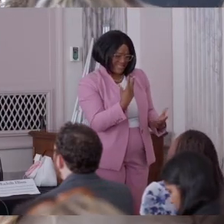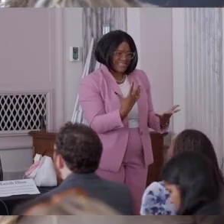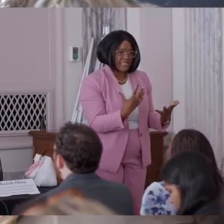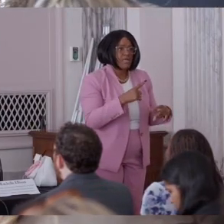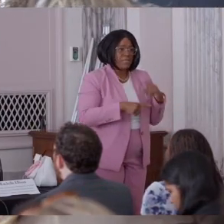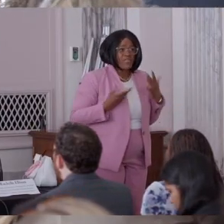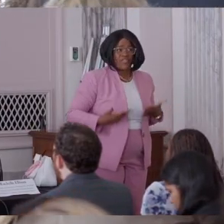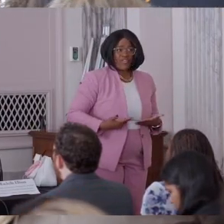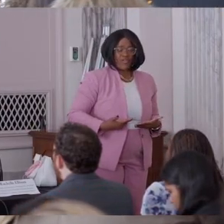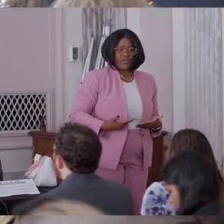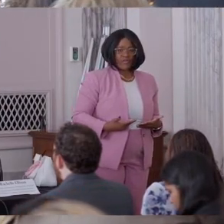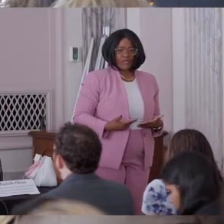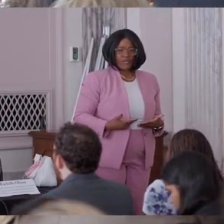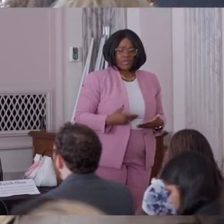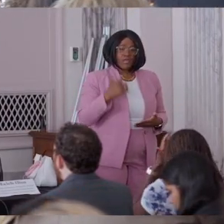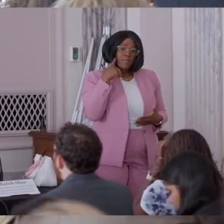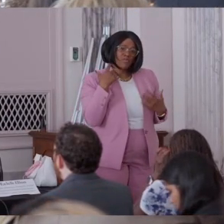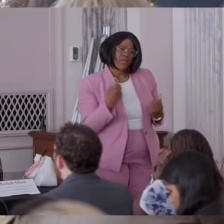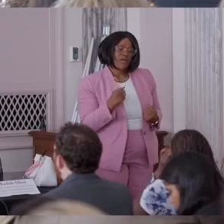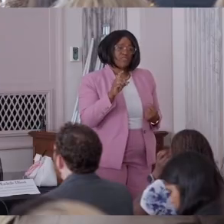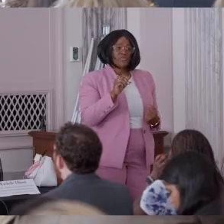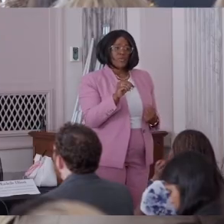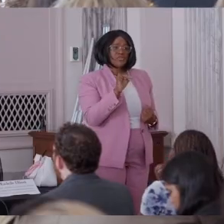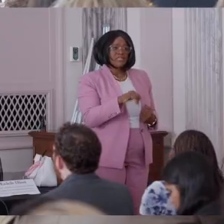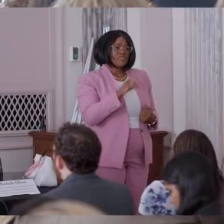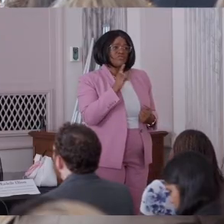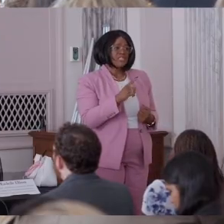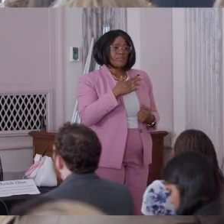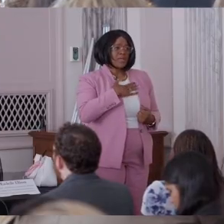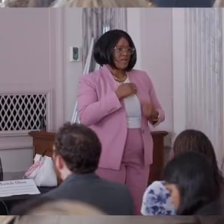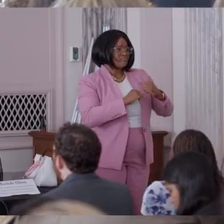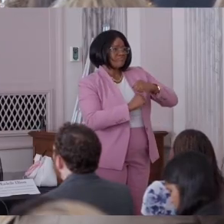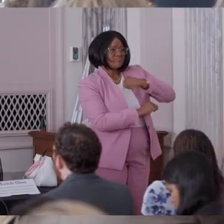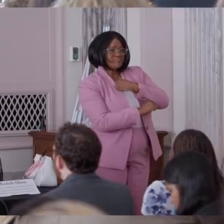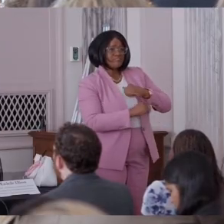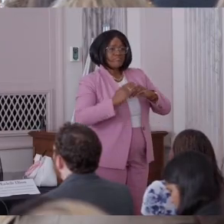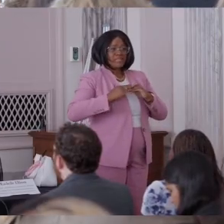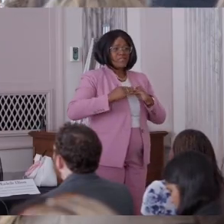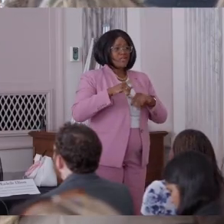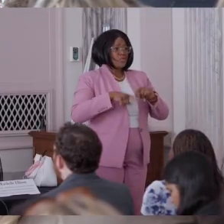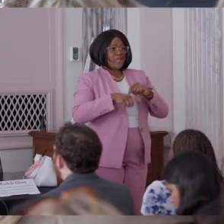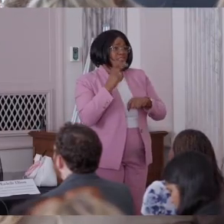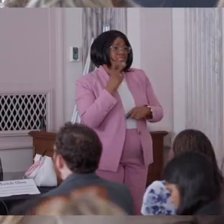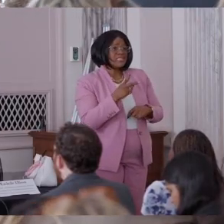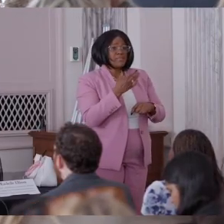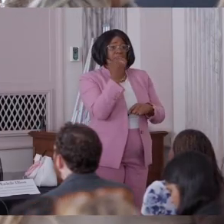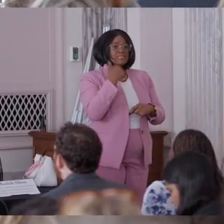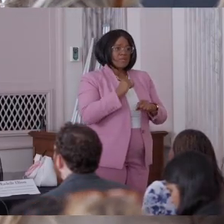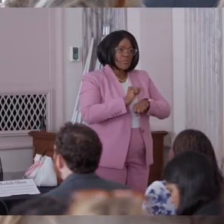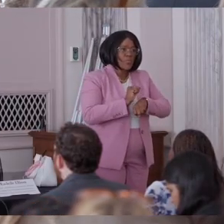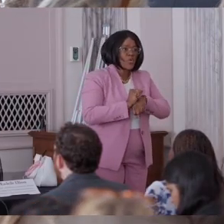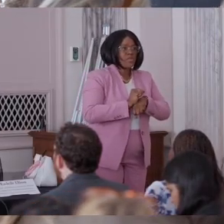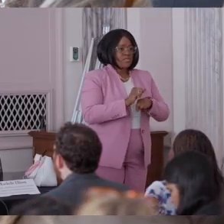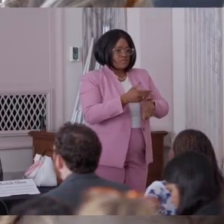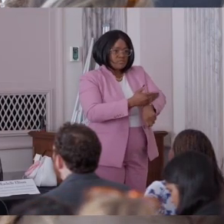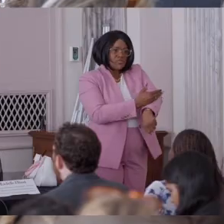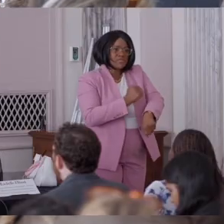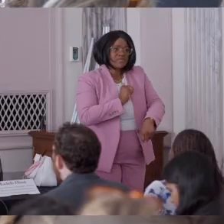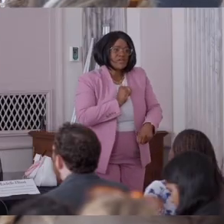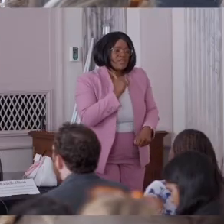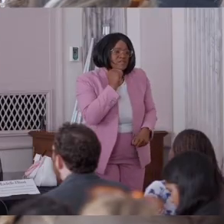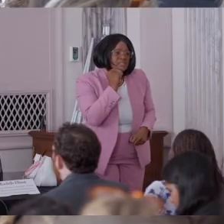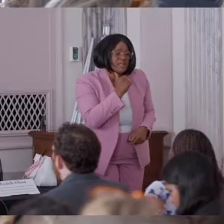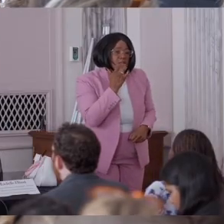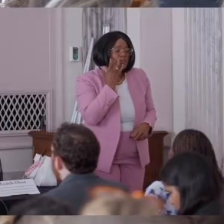they're definitely there. The mental health disorders are baseline, so you can't see them any longer because I work on me on a daily basis.